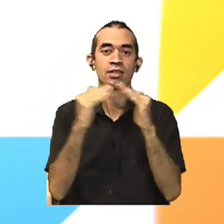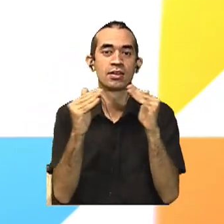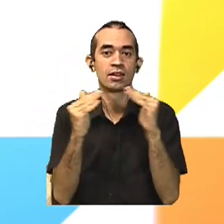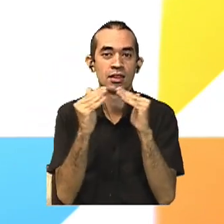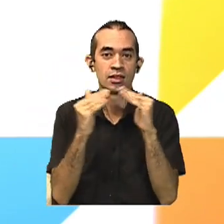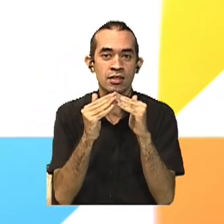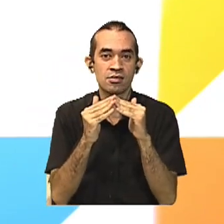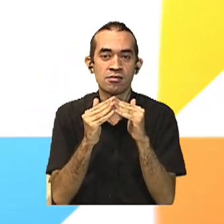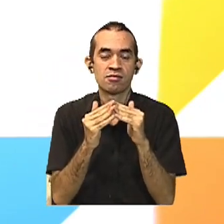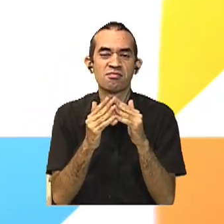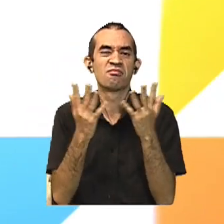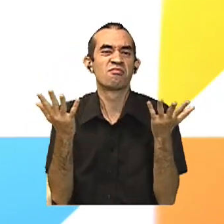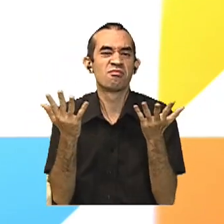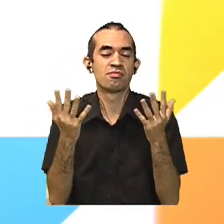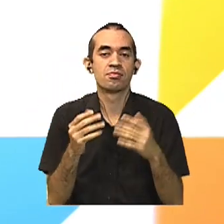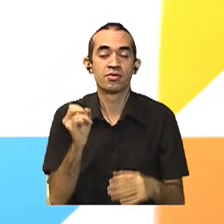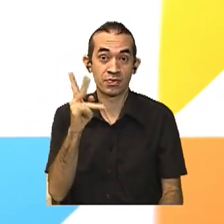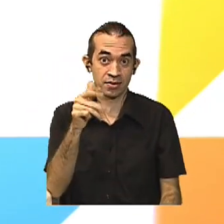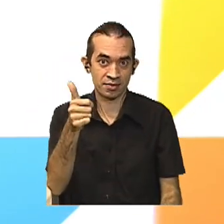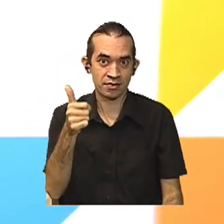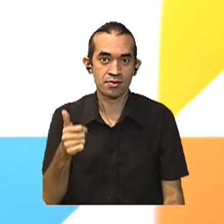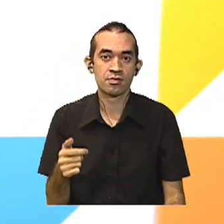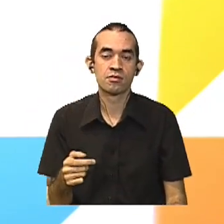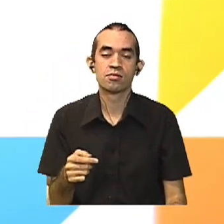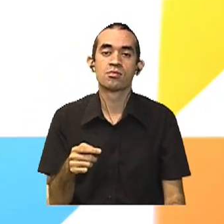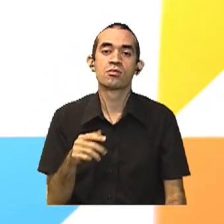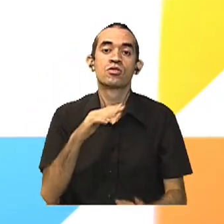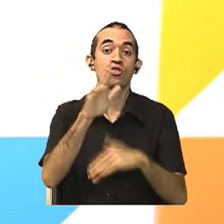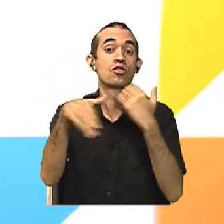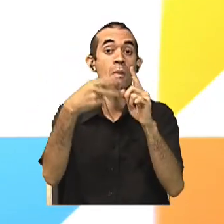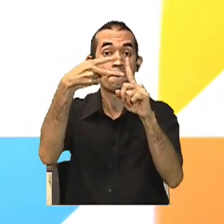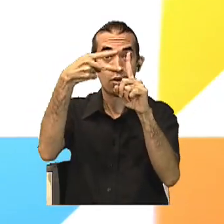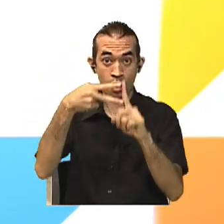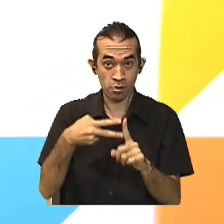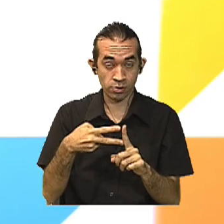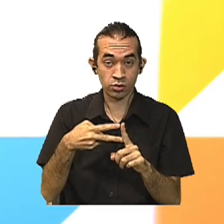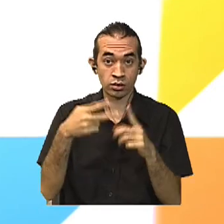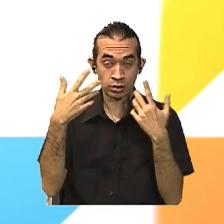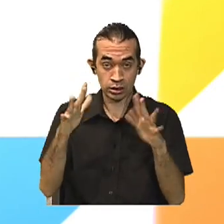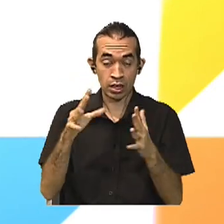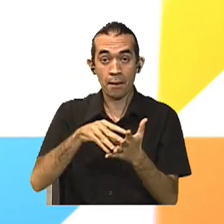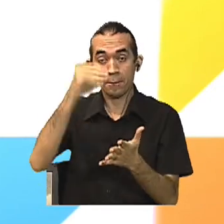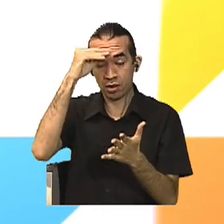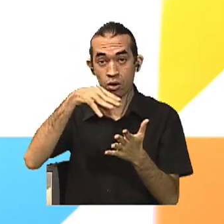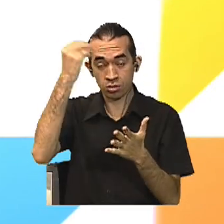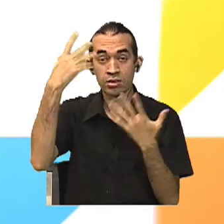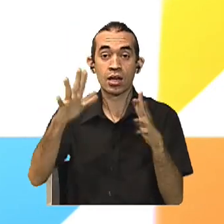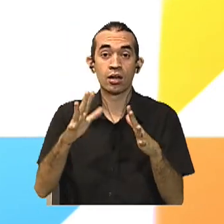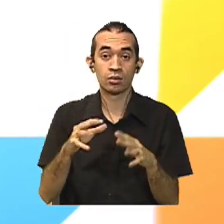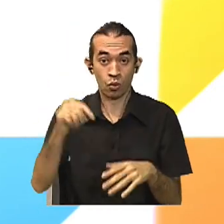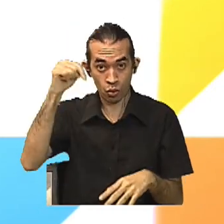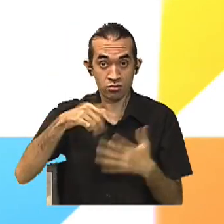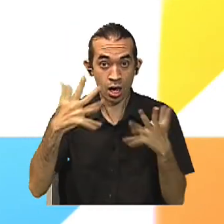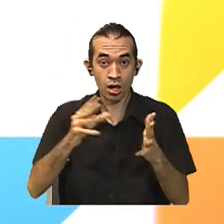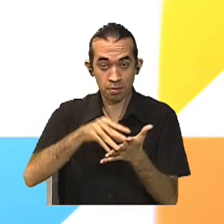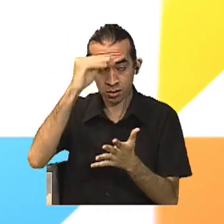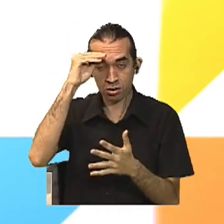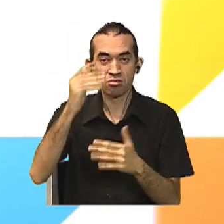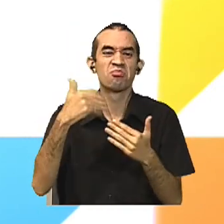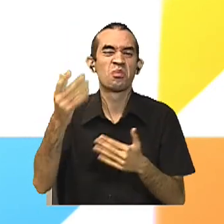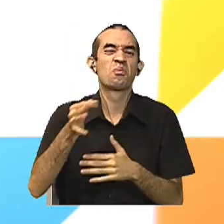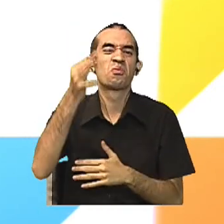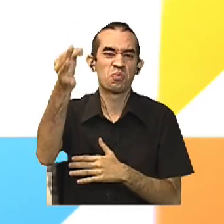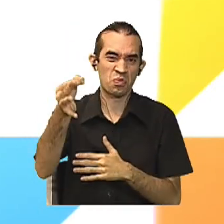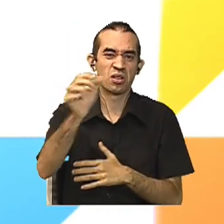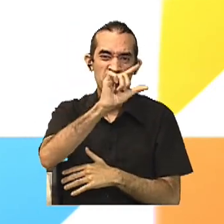Casa. Okay, so take all the vocabulary that you have learned today to review